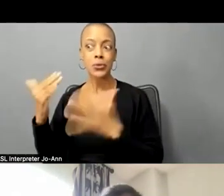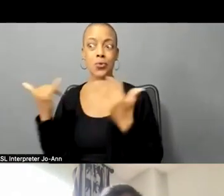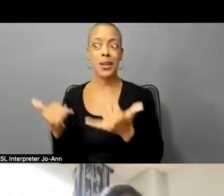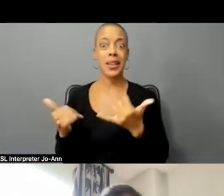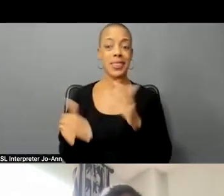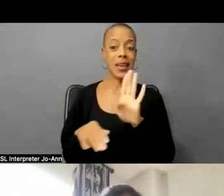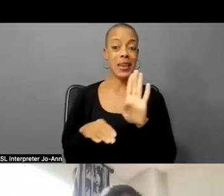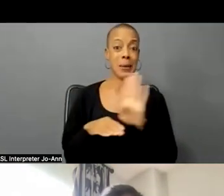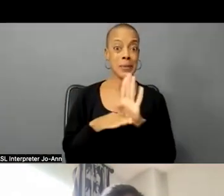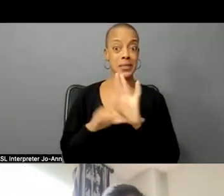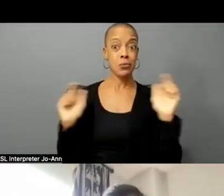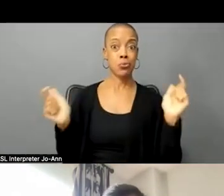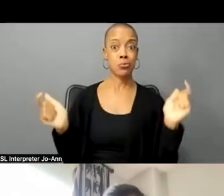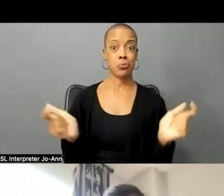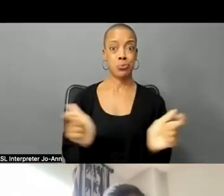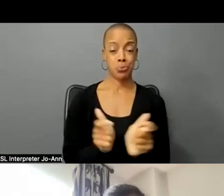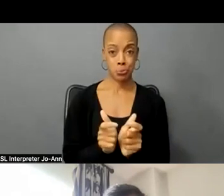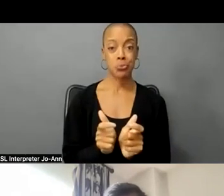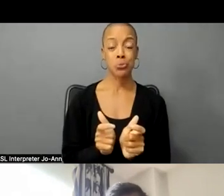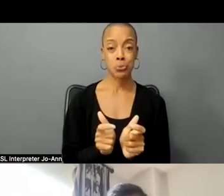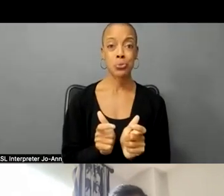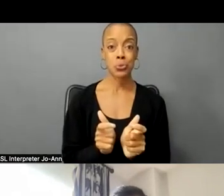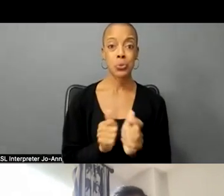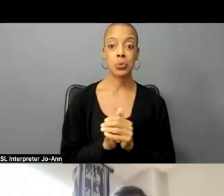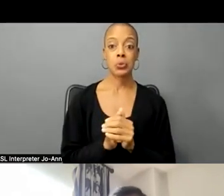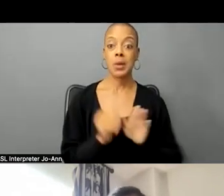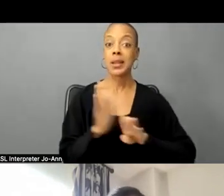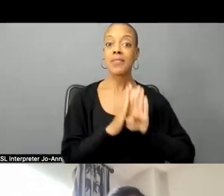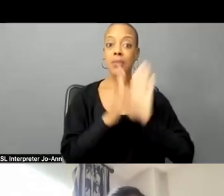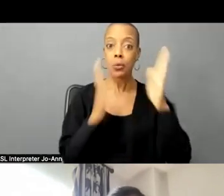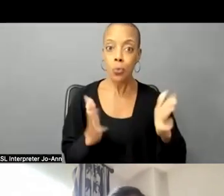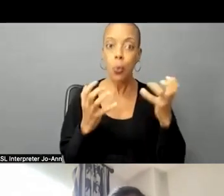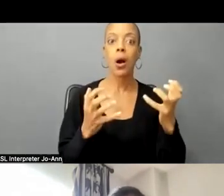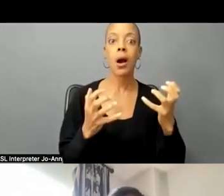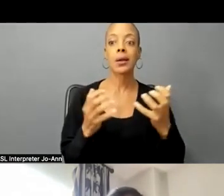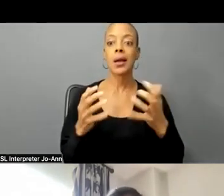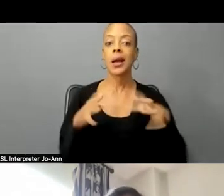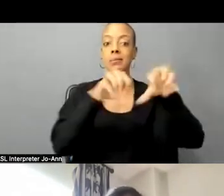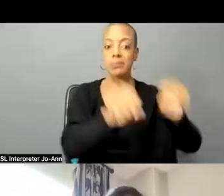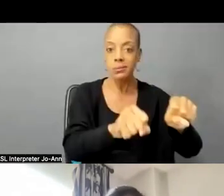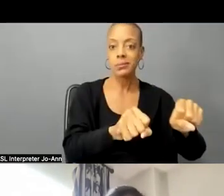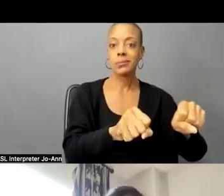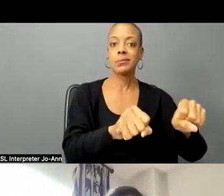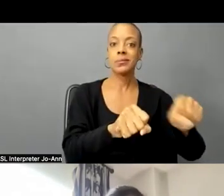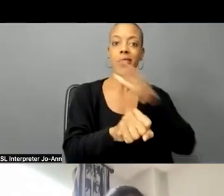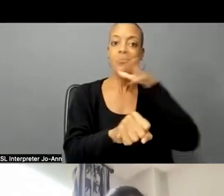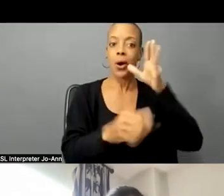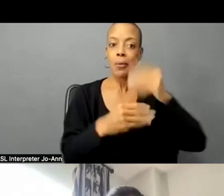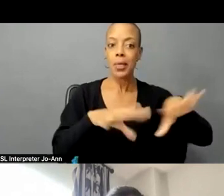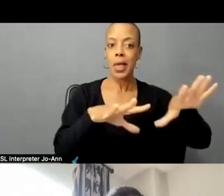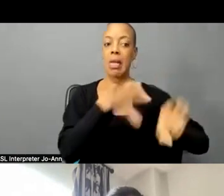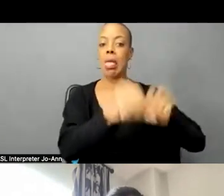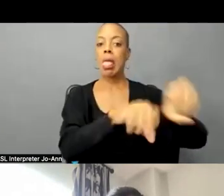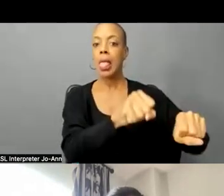industry. And, you know, we have, you know, developers wanting to grow onto their, you know, on their farmland. And